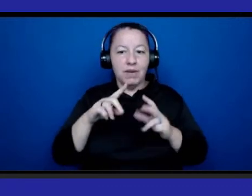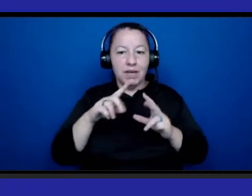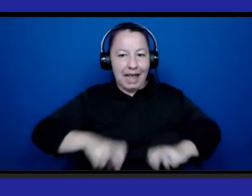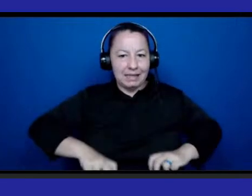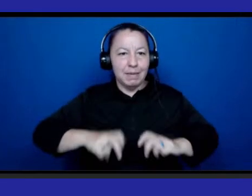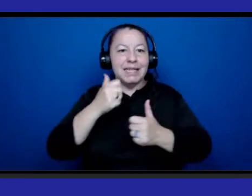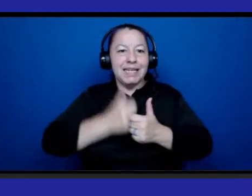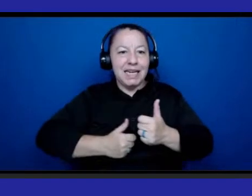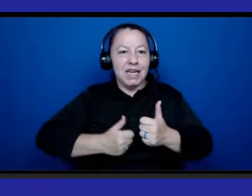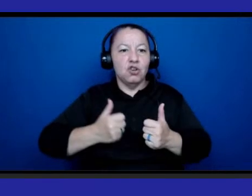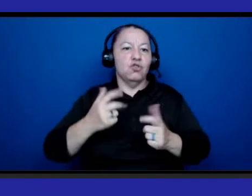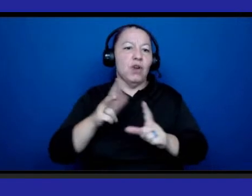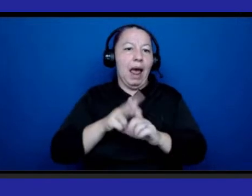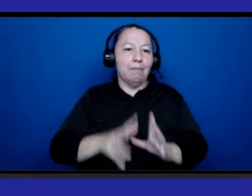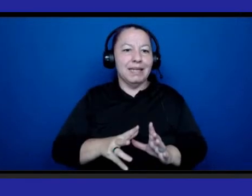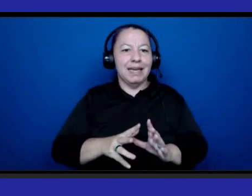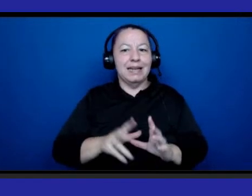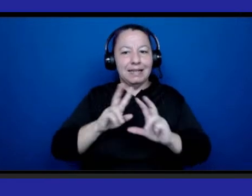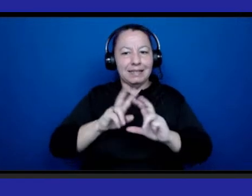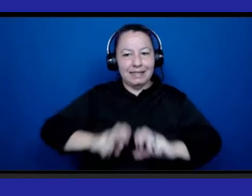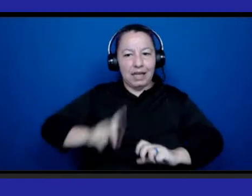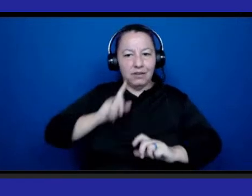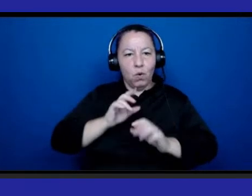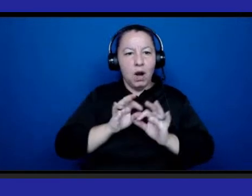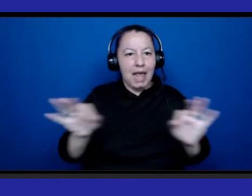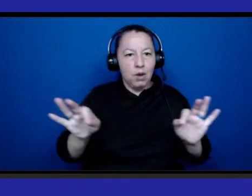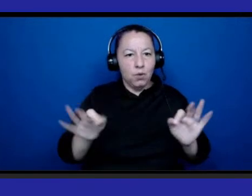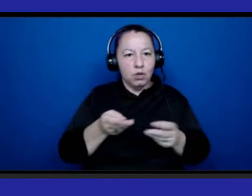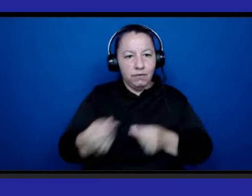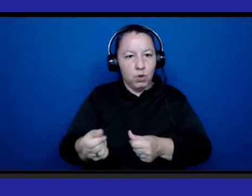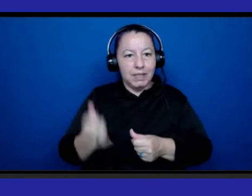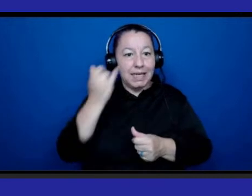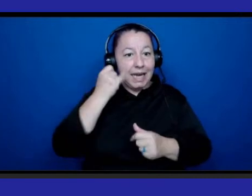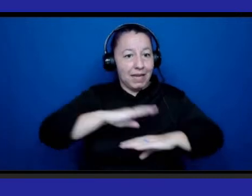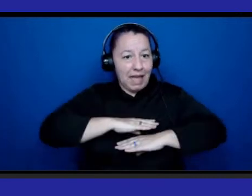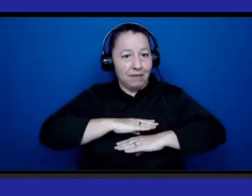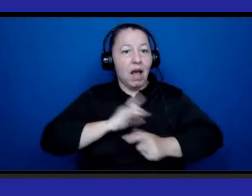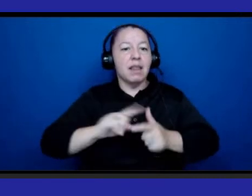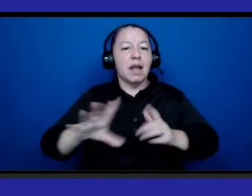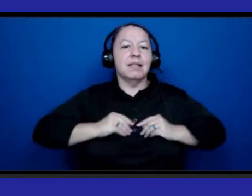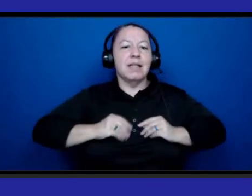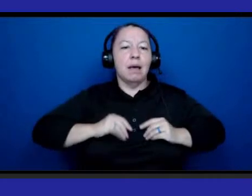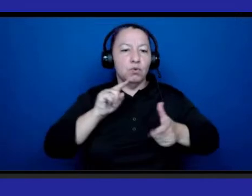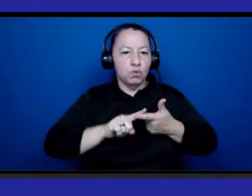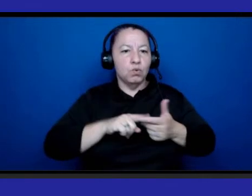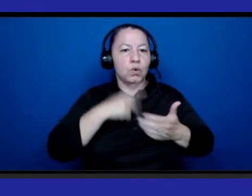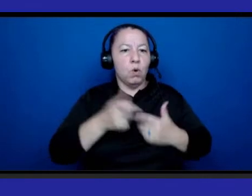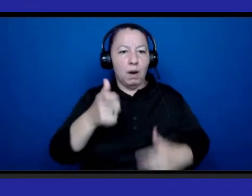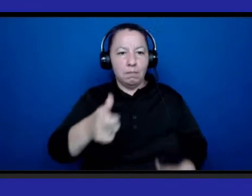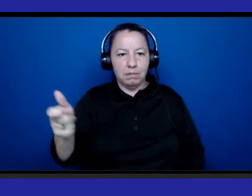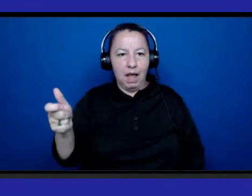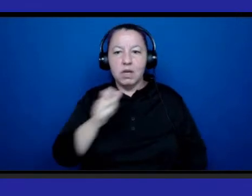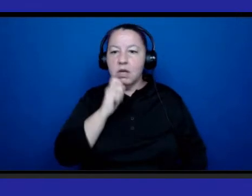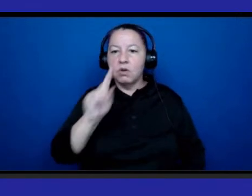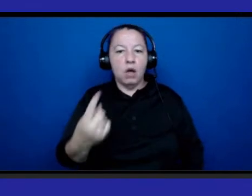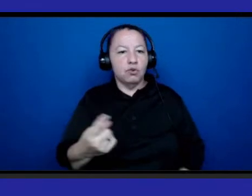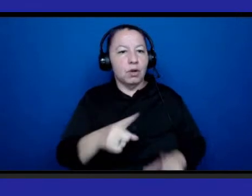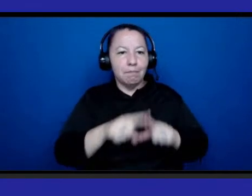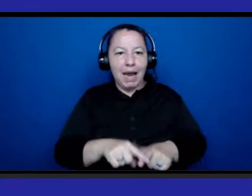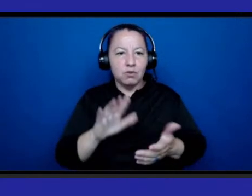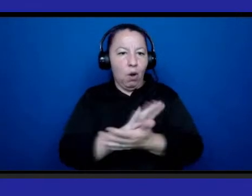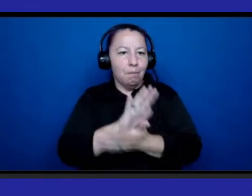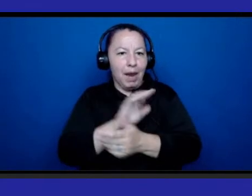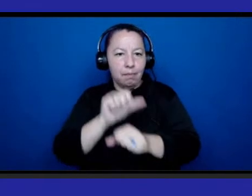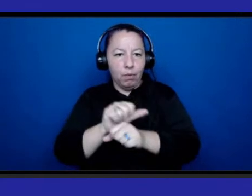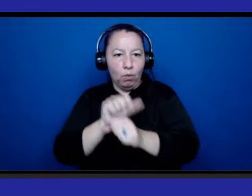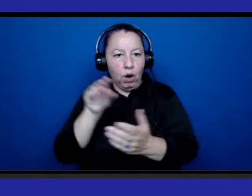fluency. If they meet the level of fluency, then they're accepted into the program themselves. So it's not just based on an application and self-attestation